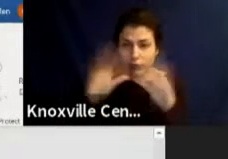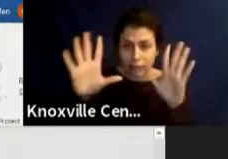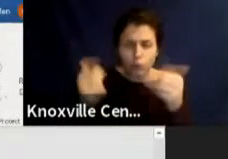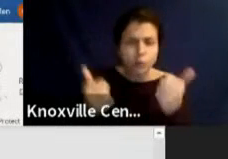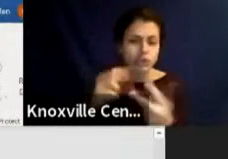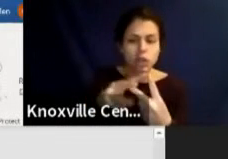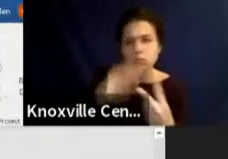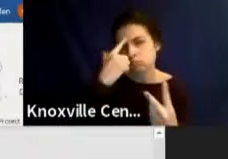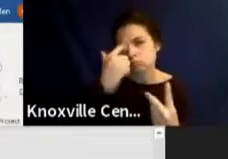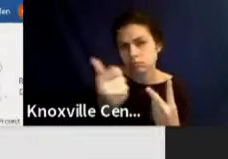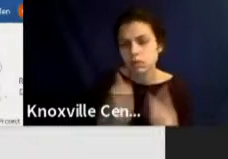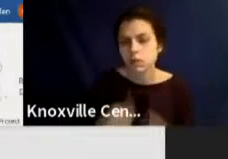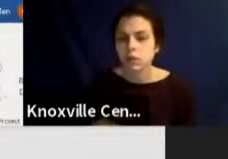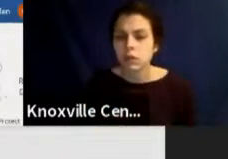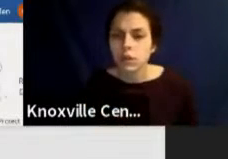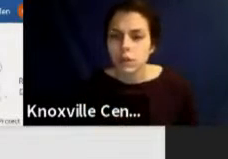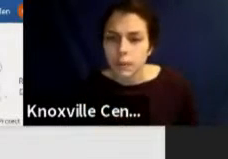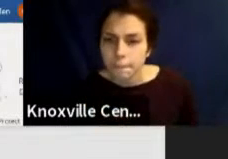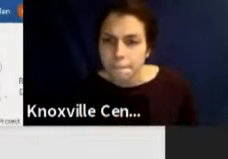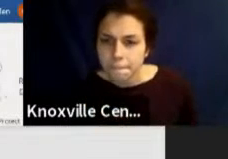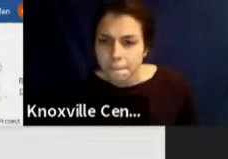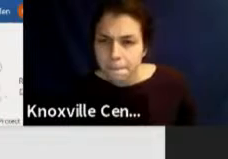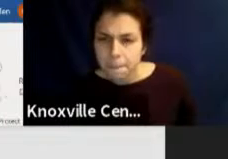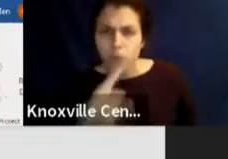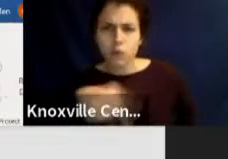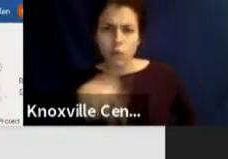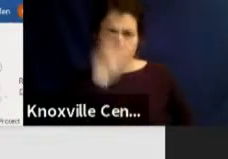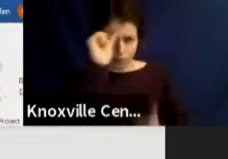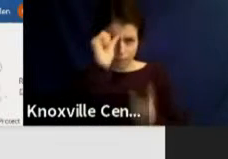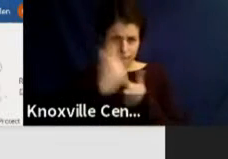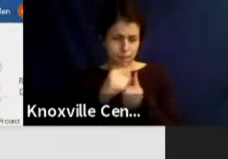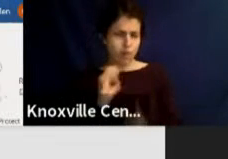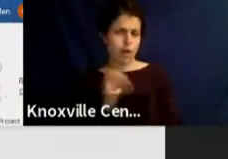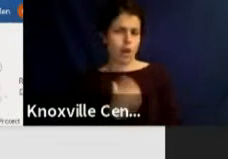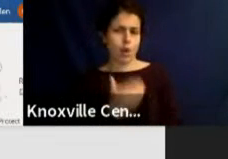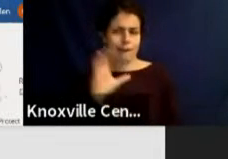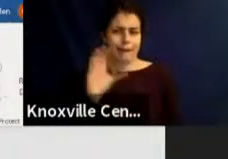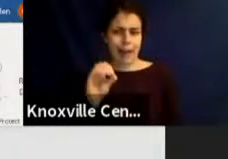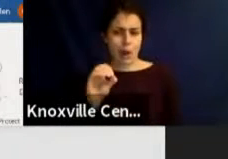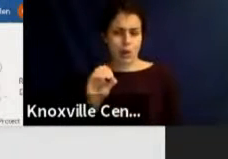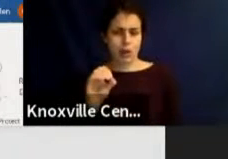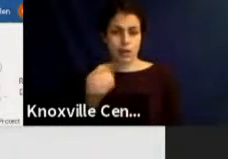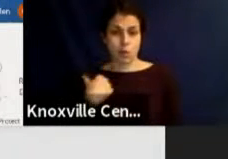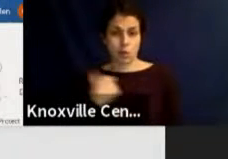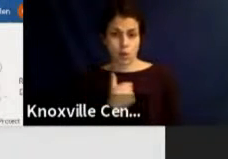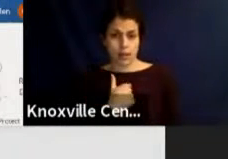our county ordinance? Does anyone remember? What do we say? I think it probably should mirror that language.